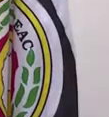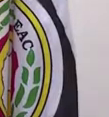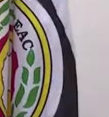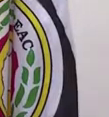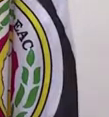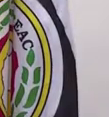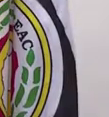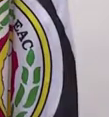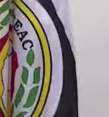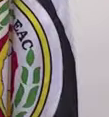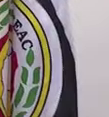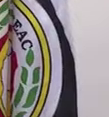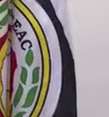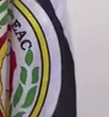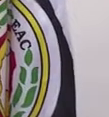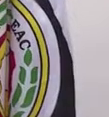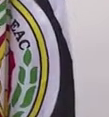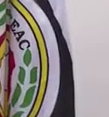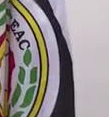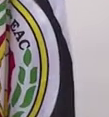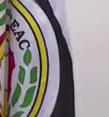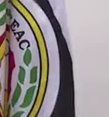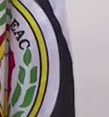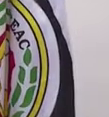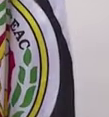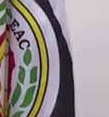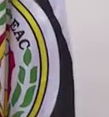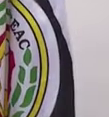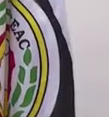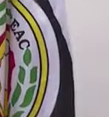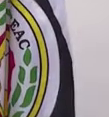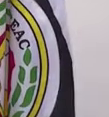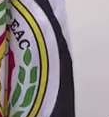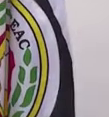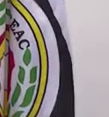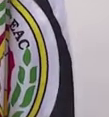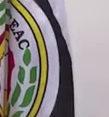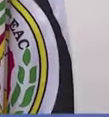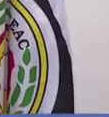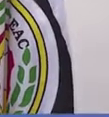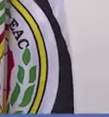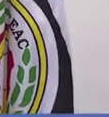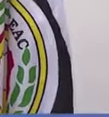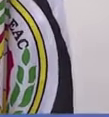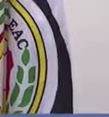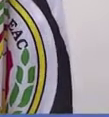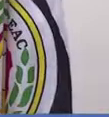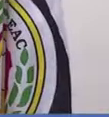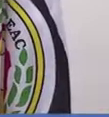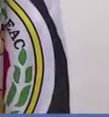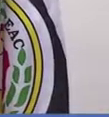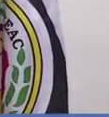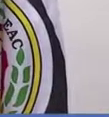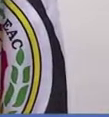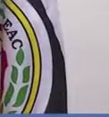we wish to congratulate the President of the Republic of Uganda, His